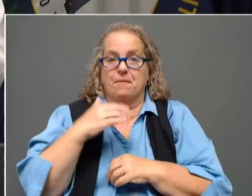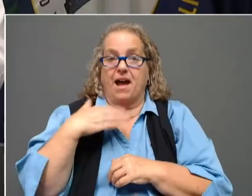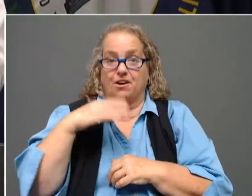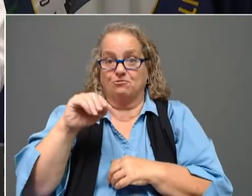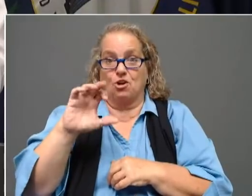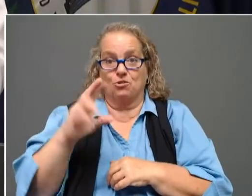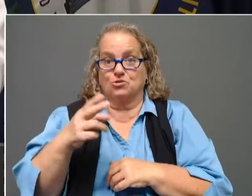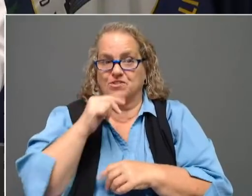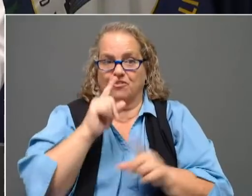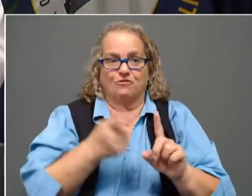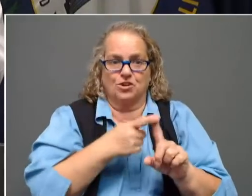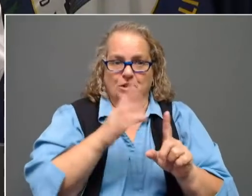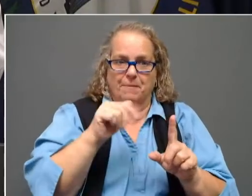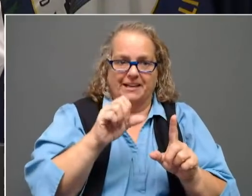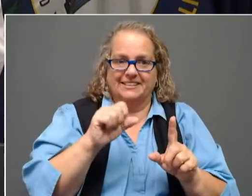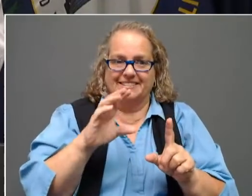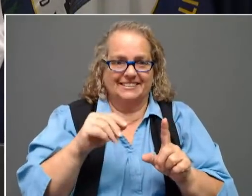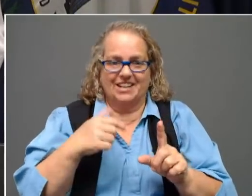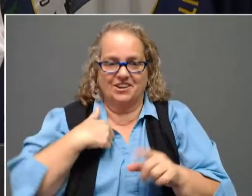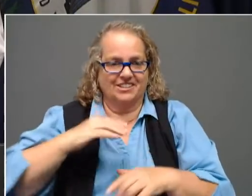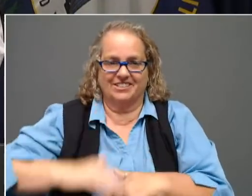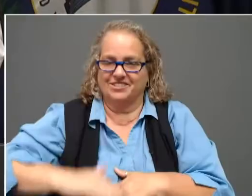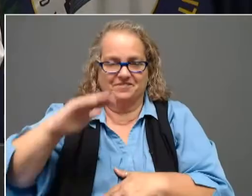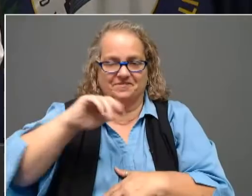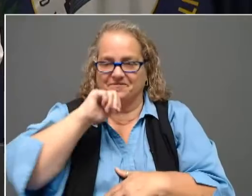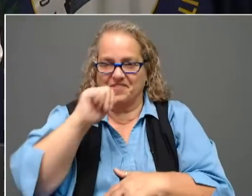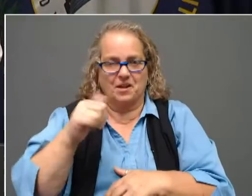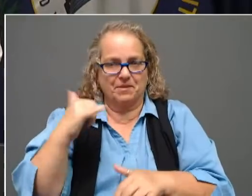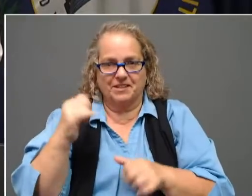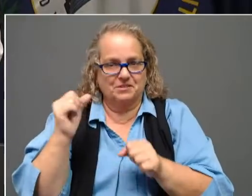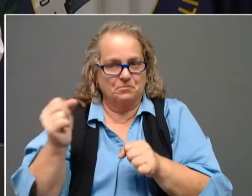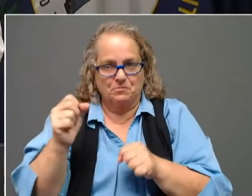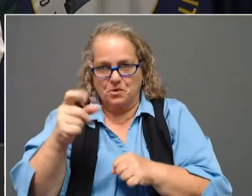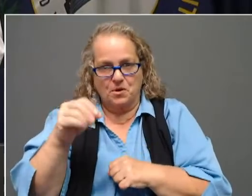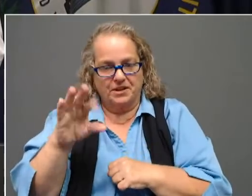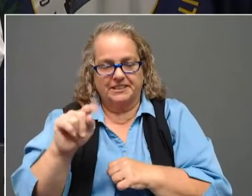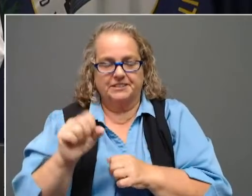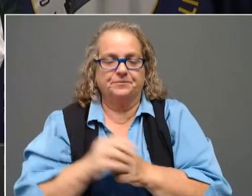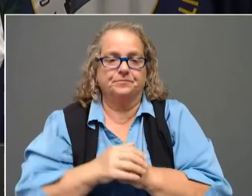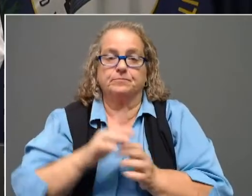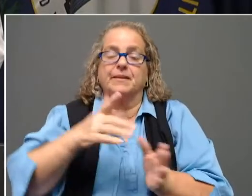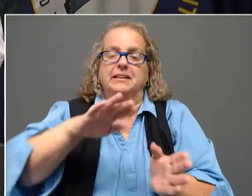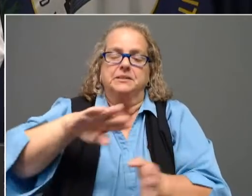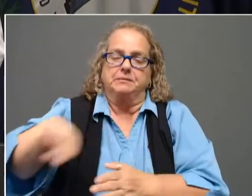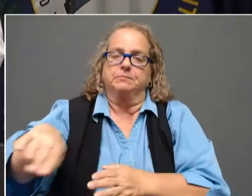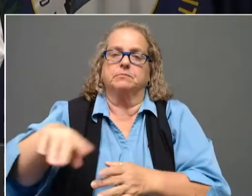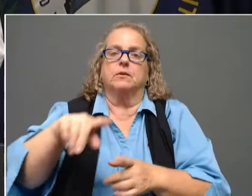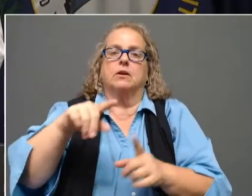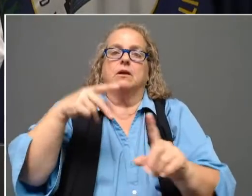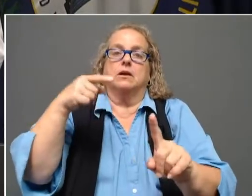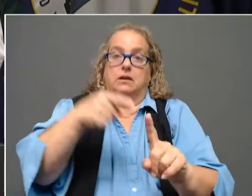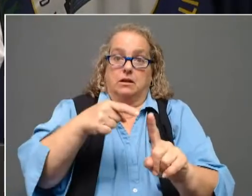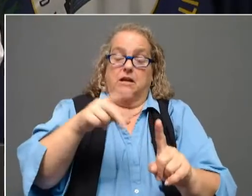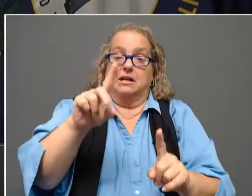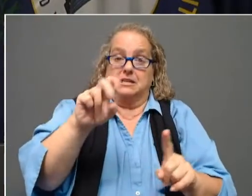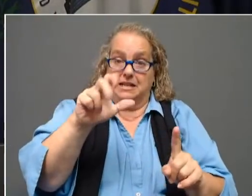rough time as a child. But with respect to the Delta variant and peaks,